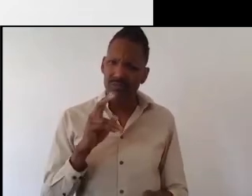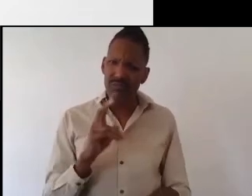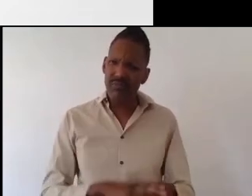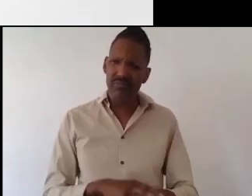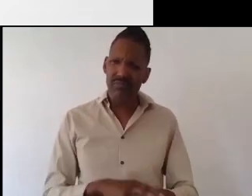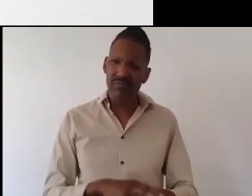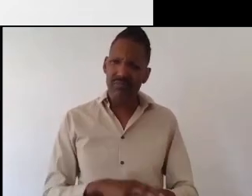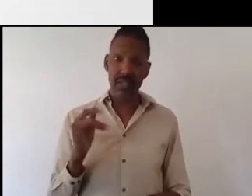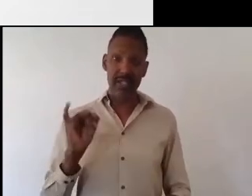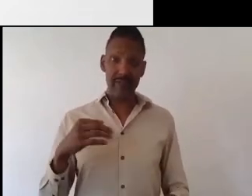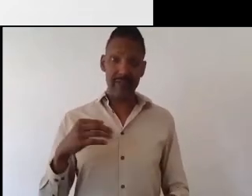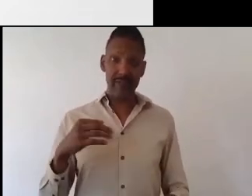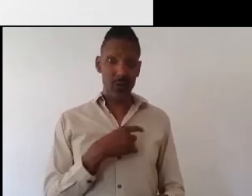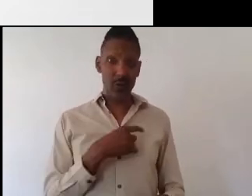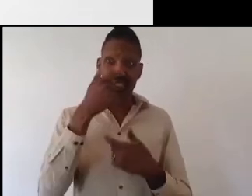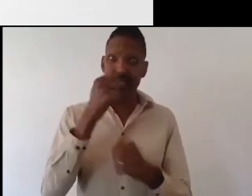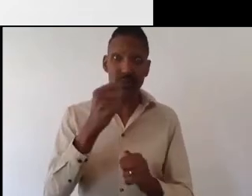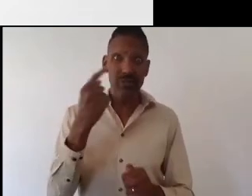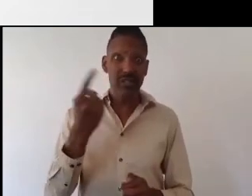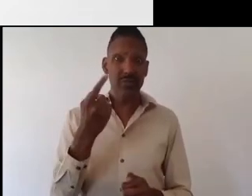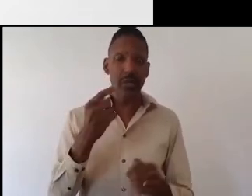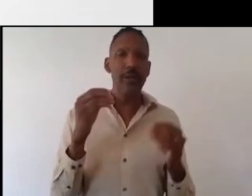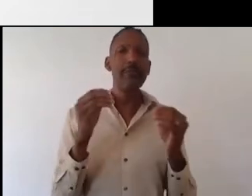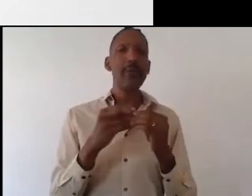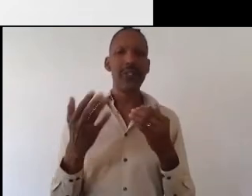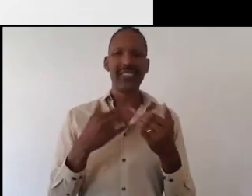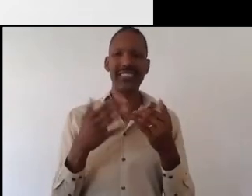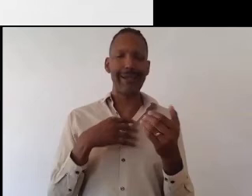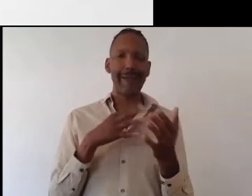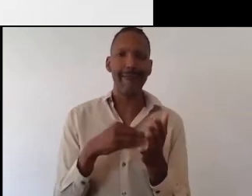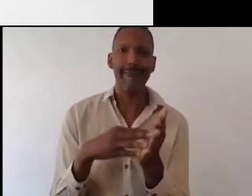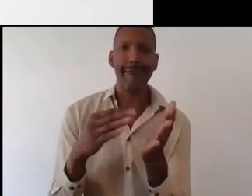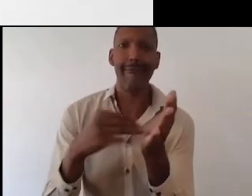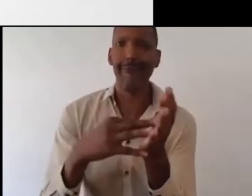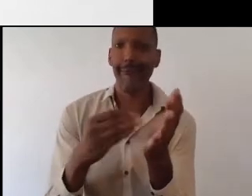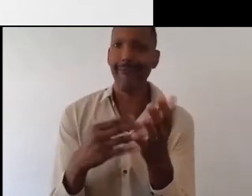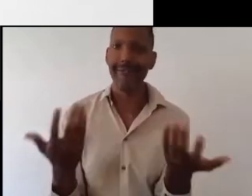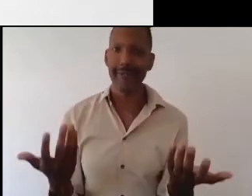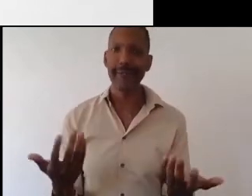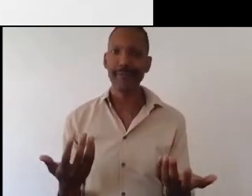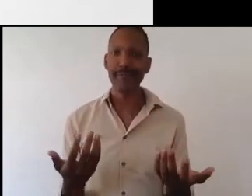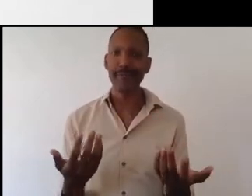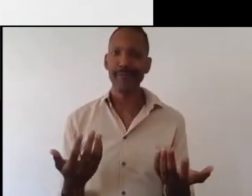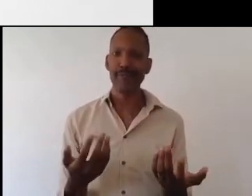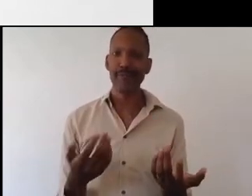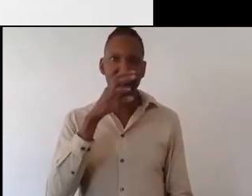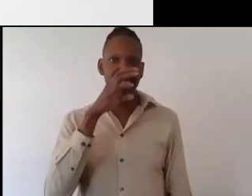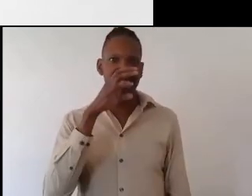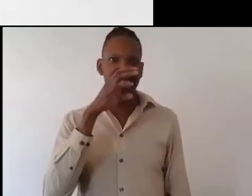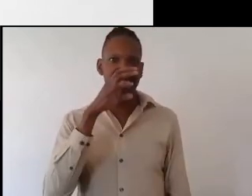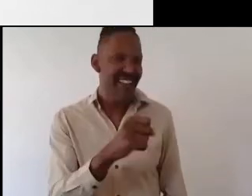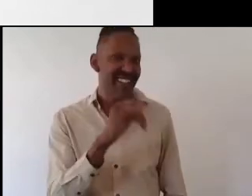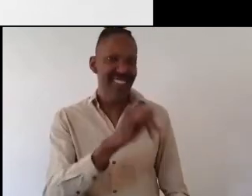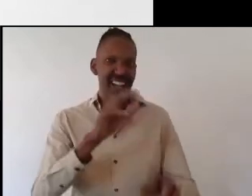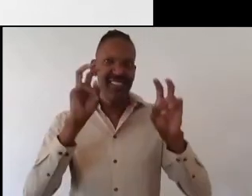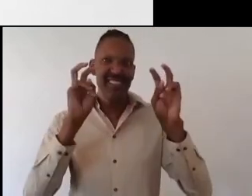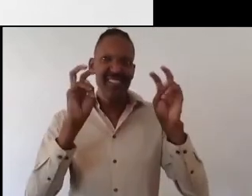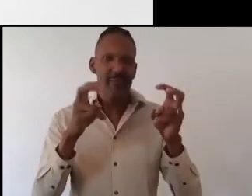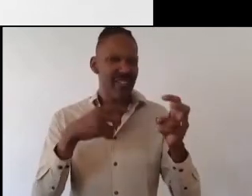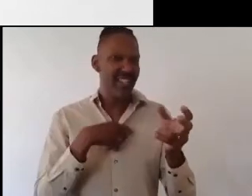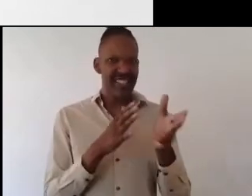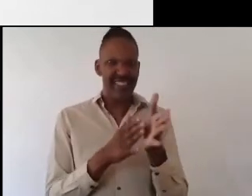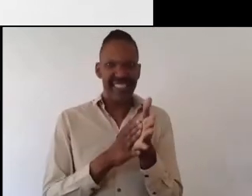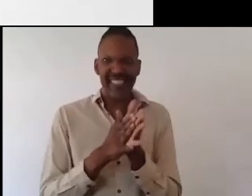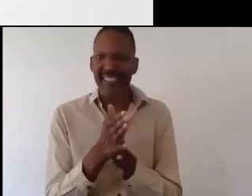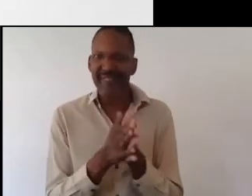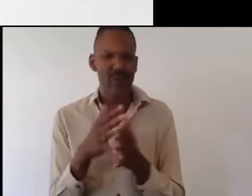learn. So if we're goal-directed and motivated to learn in an engaging and interactive way on a topic that's of interest to us, we're much